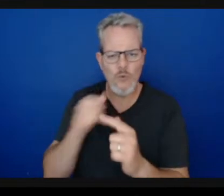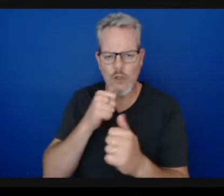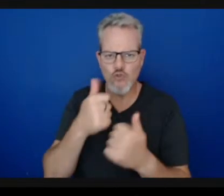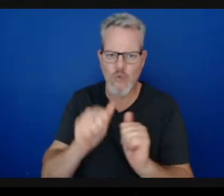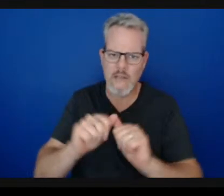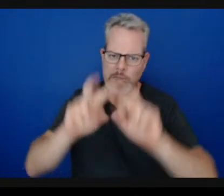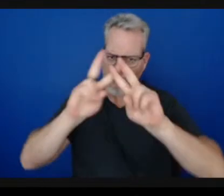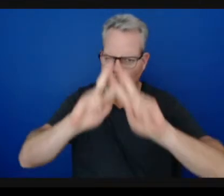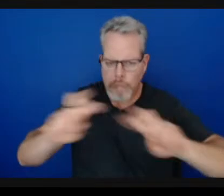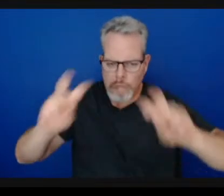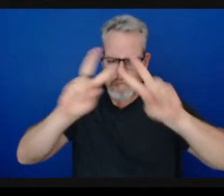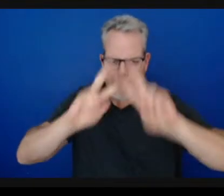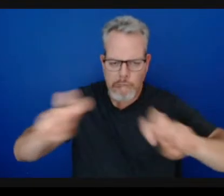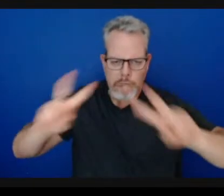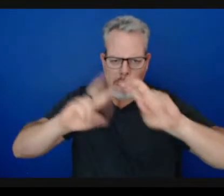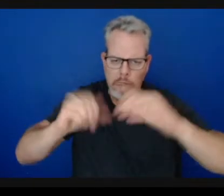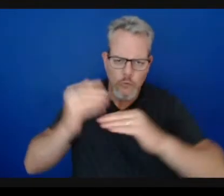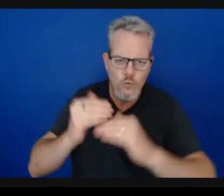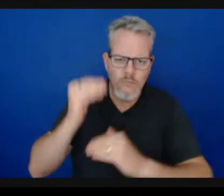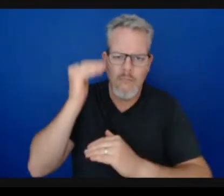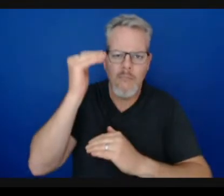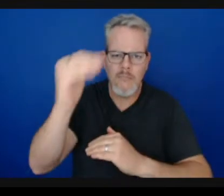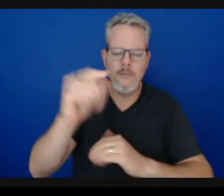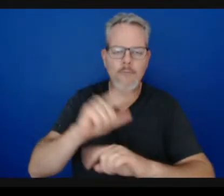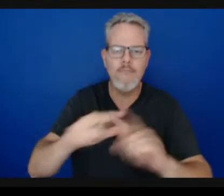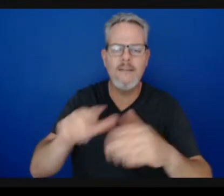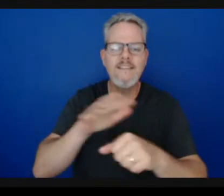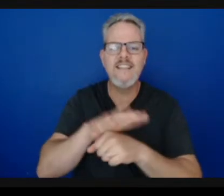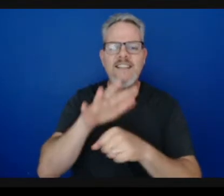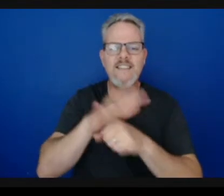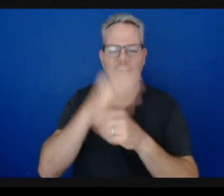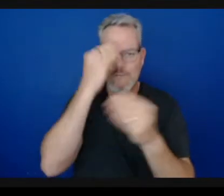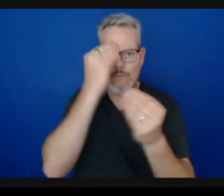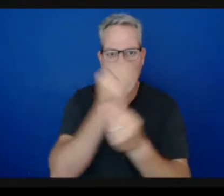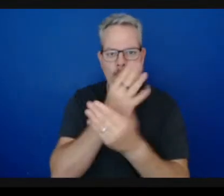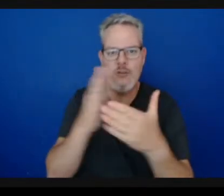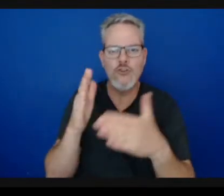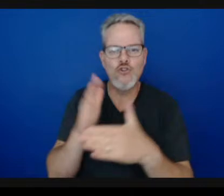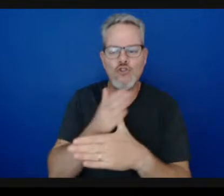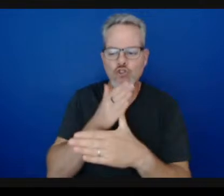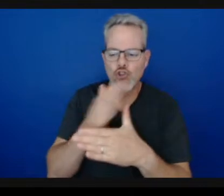just give you enough of a window to start some discussions about